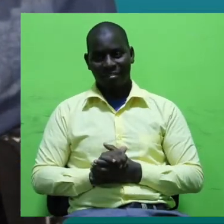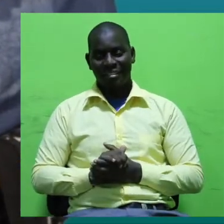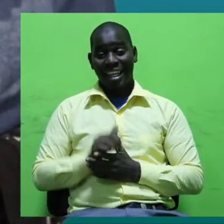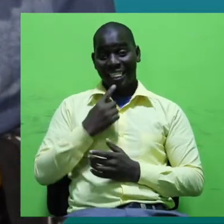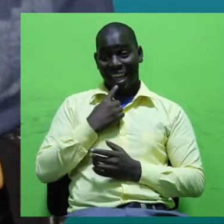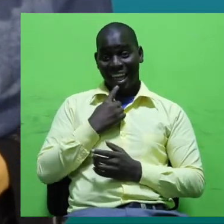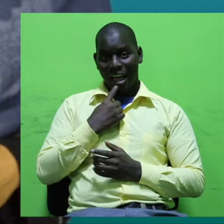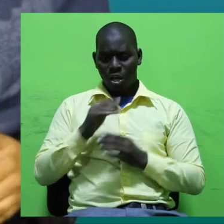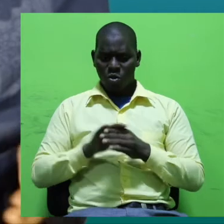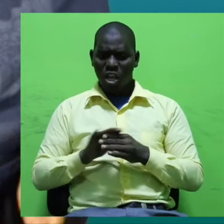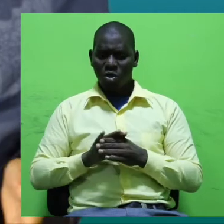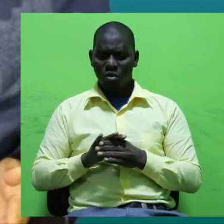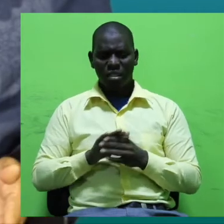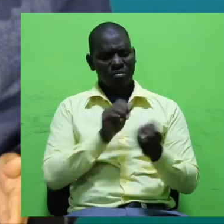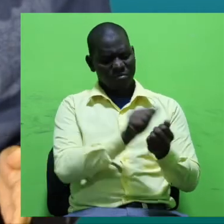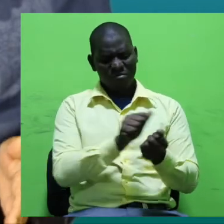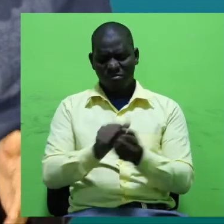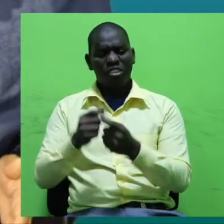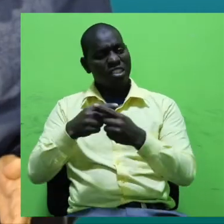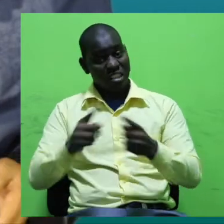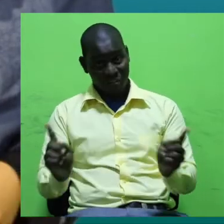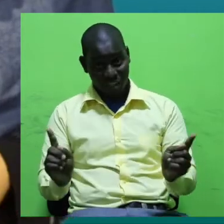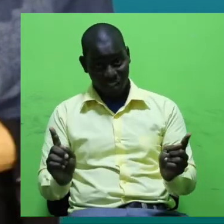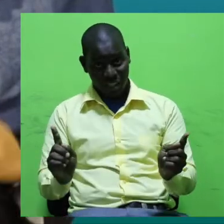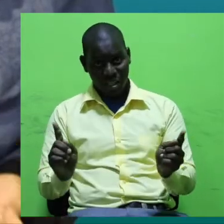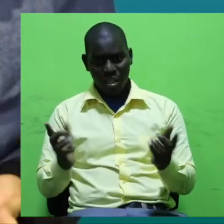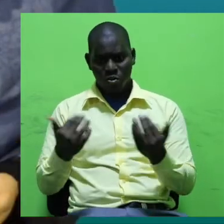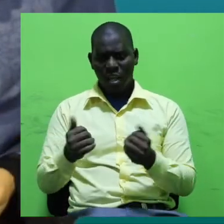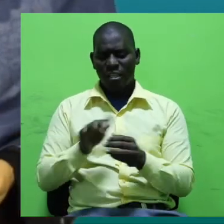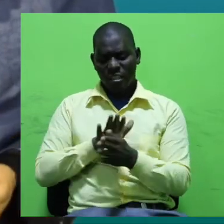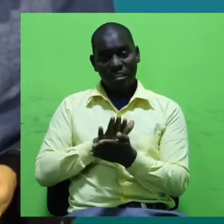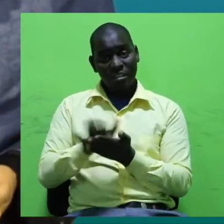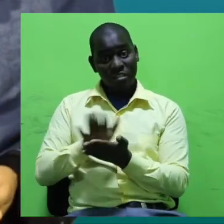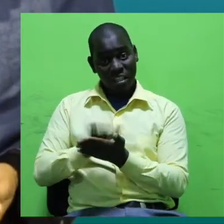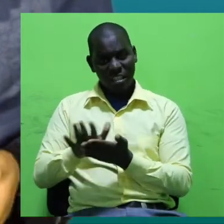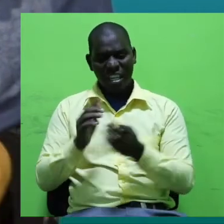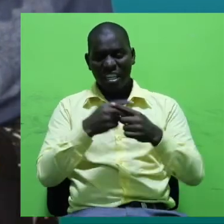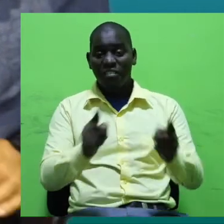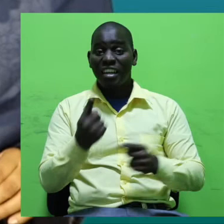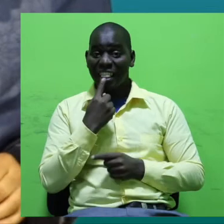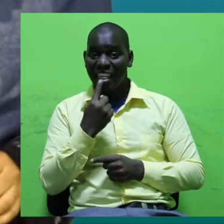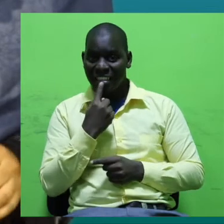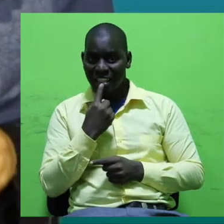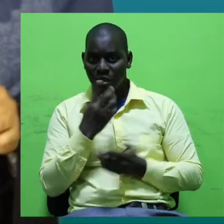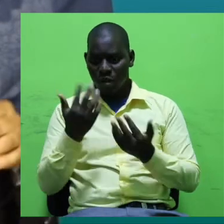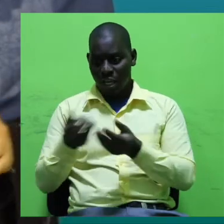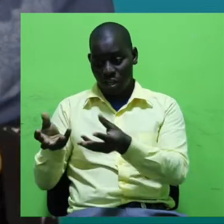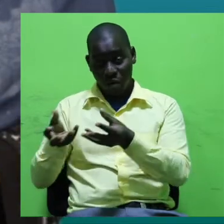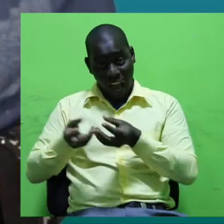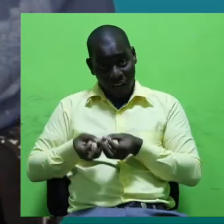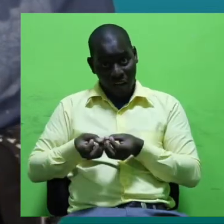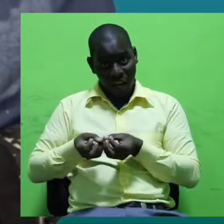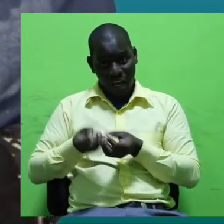in order to ease the communication of the scientists and to make the data understandable to anyone and in any